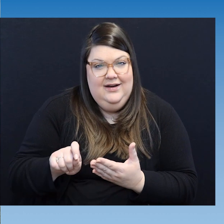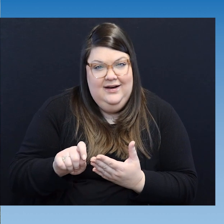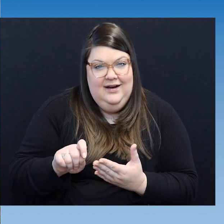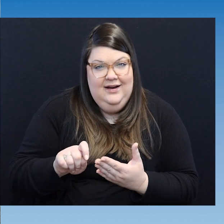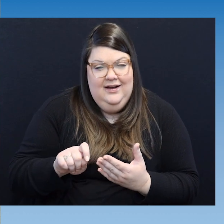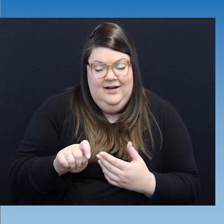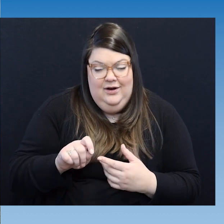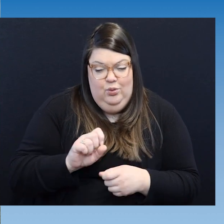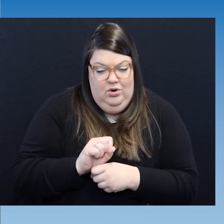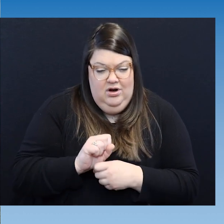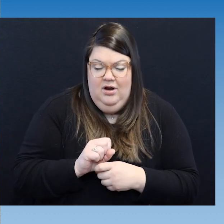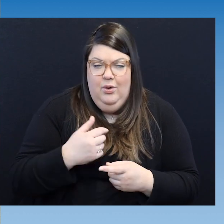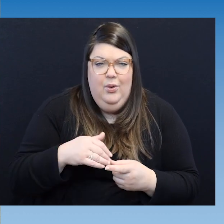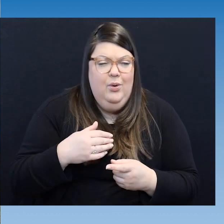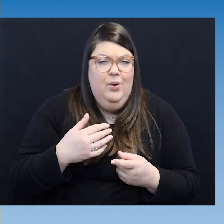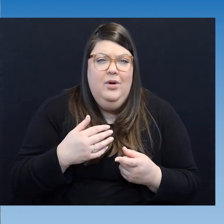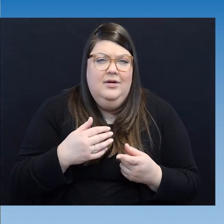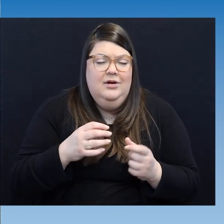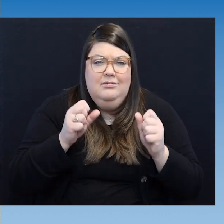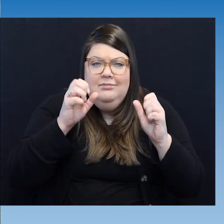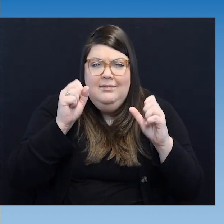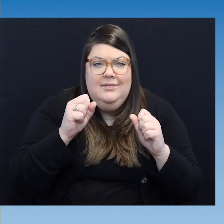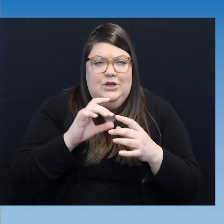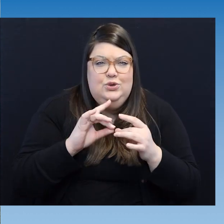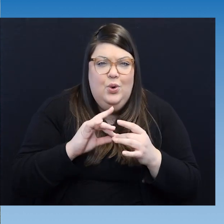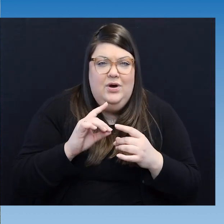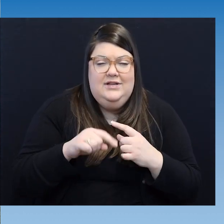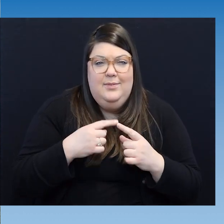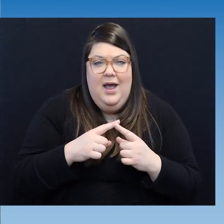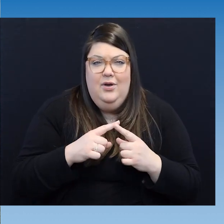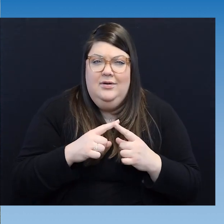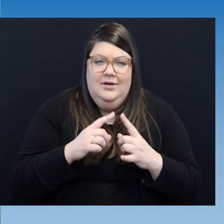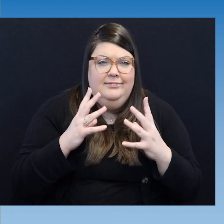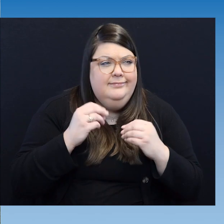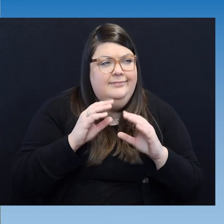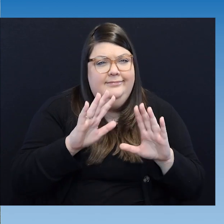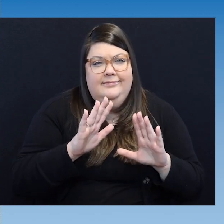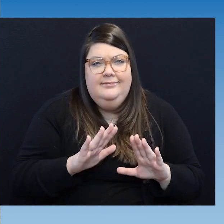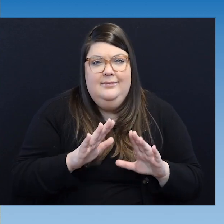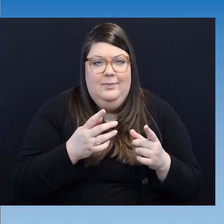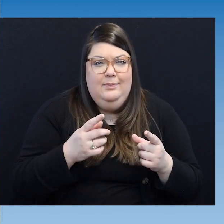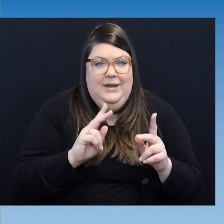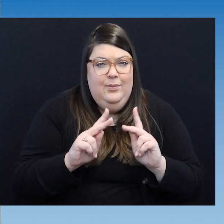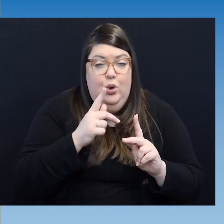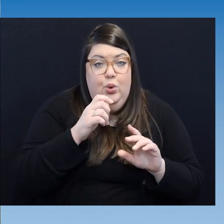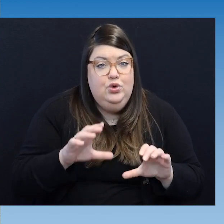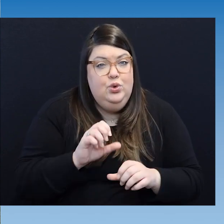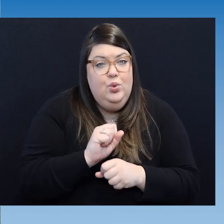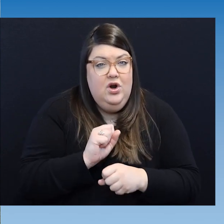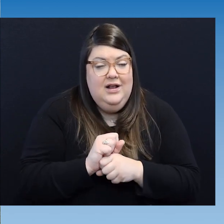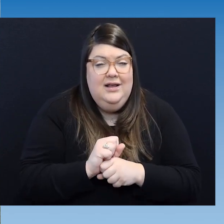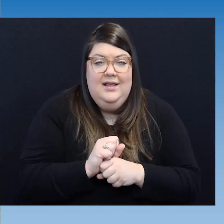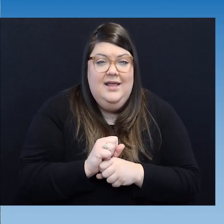just remarkable stories of remarkable people who do work that is often